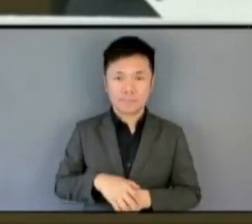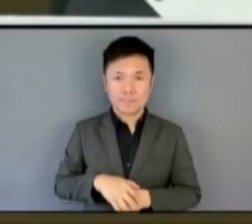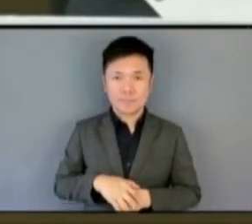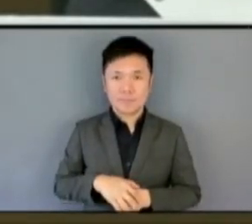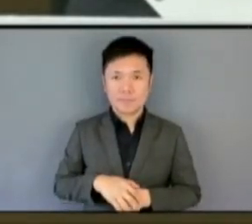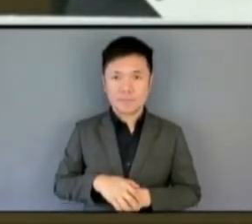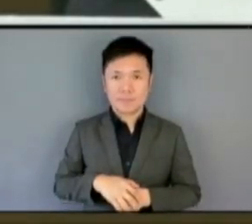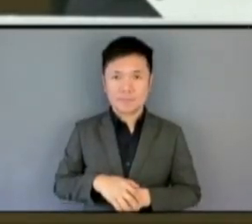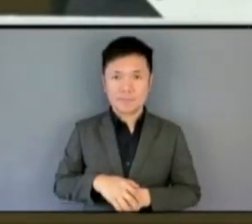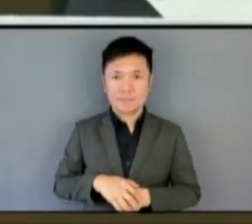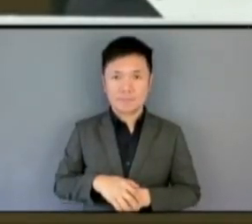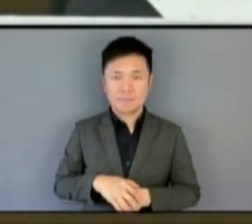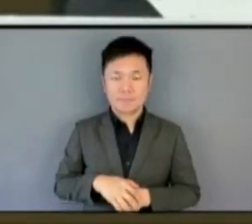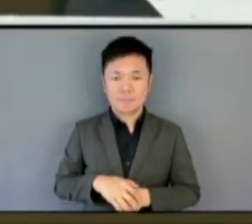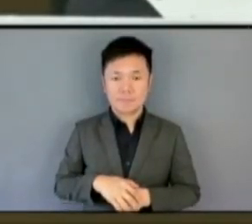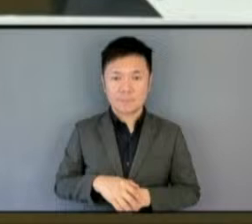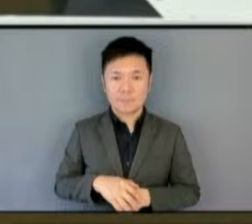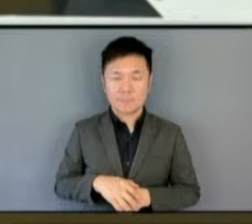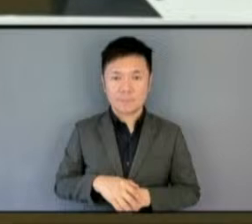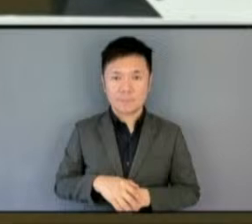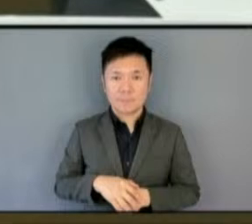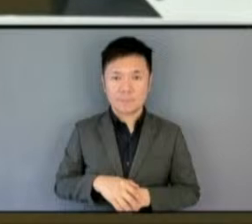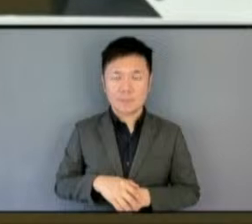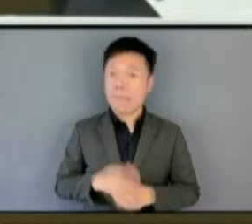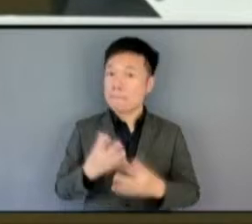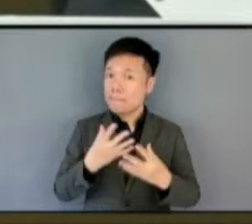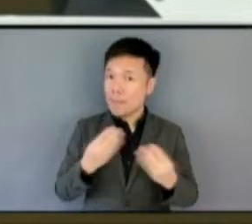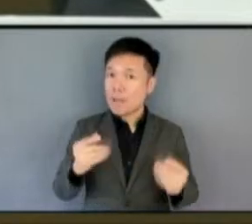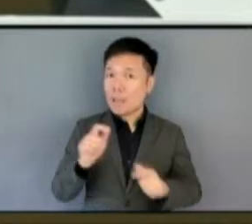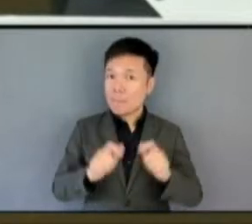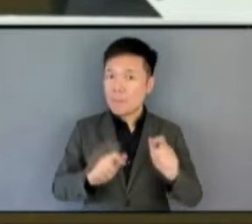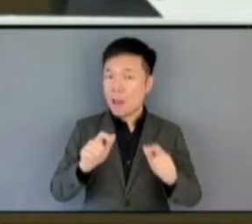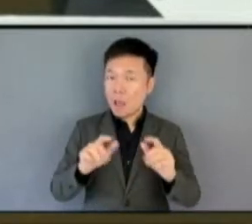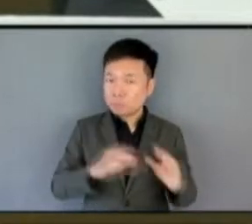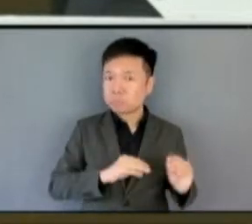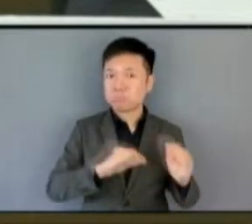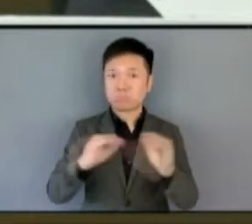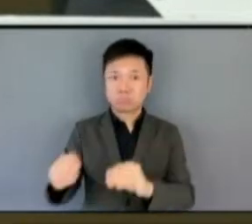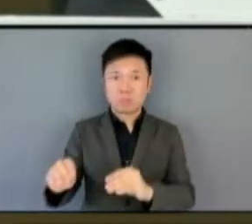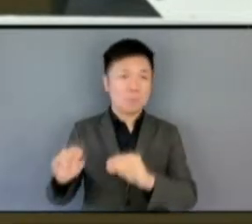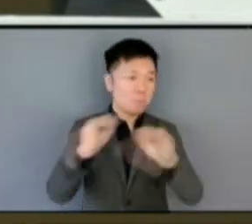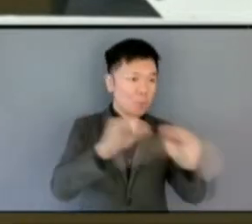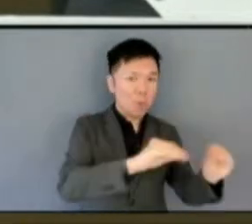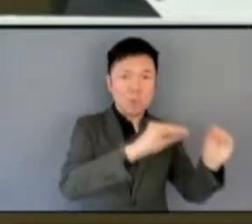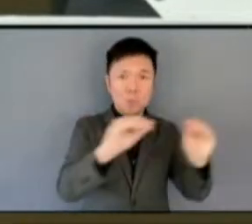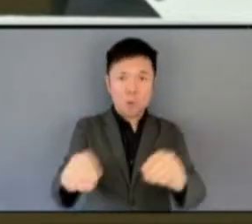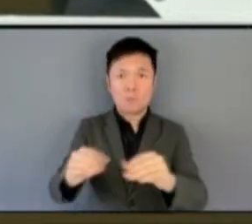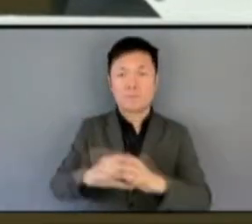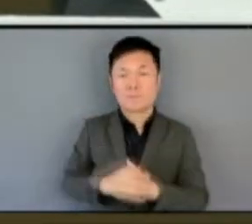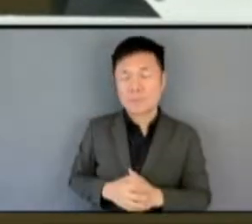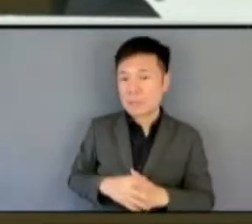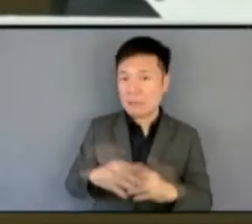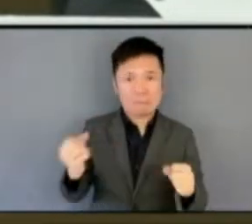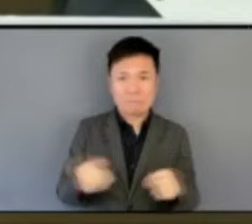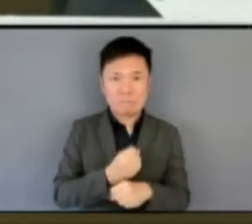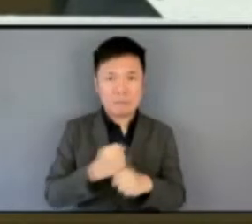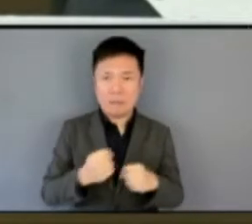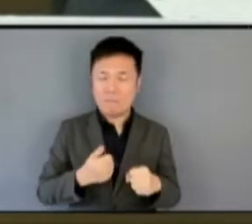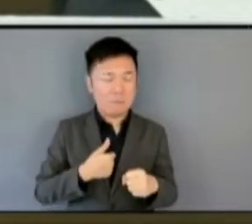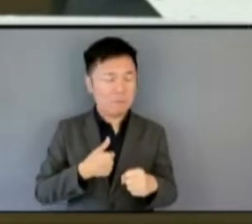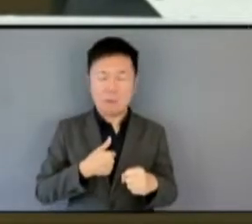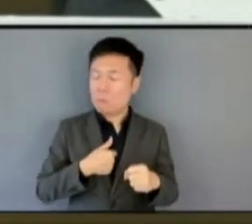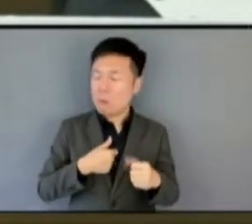living areas, migrants face various social and economic issues. They face difficulties to look after